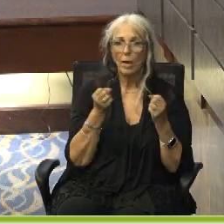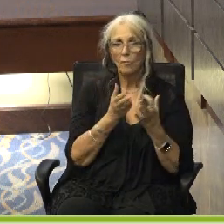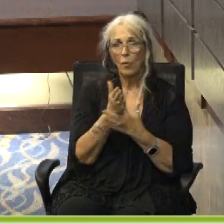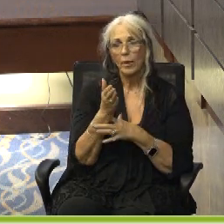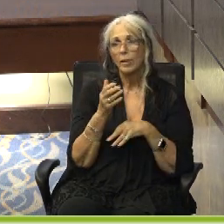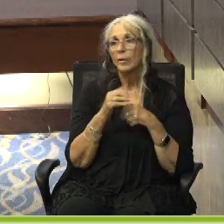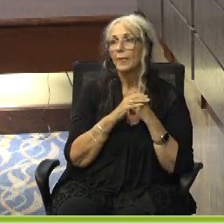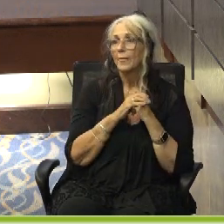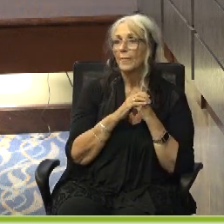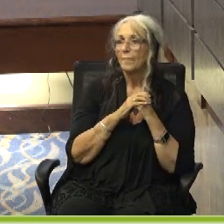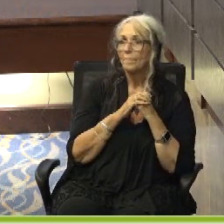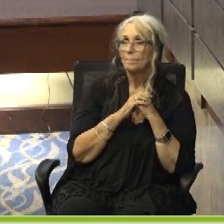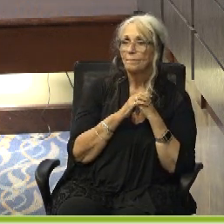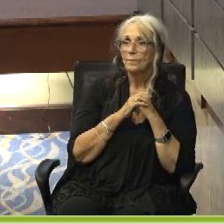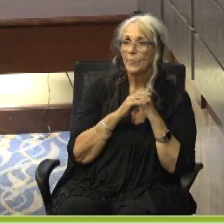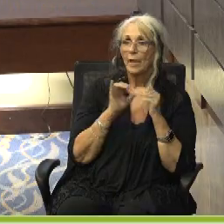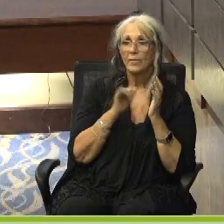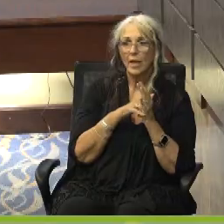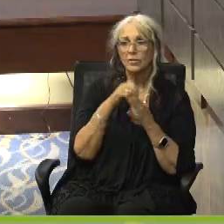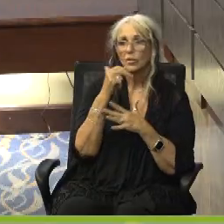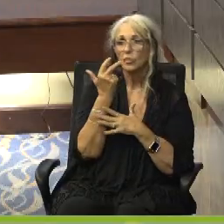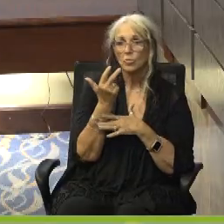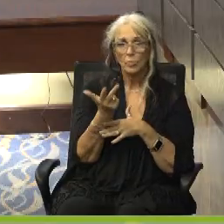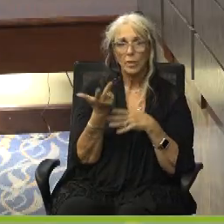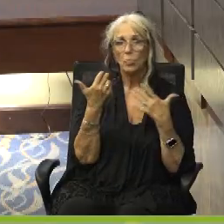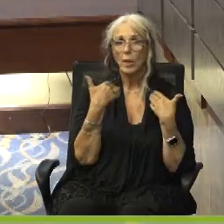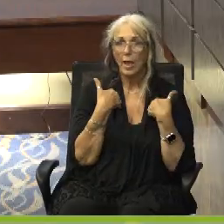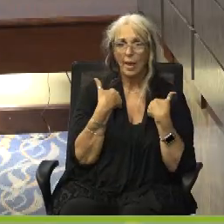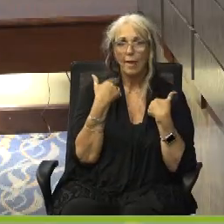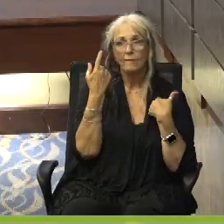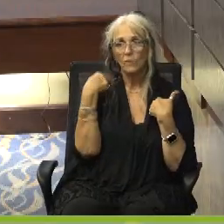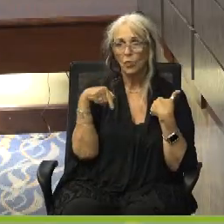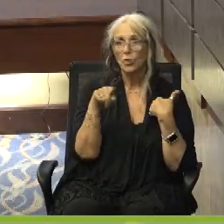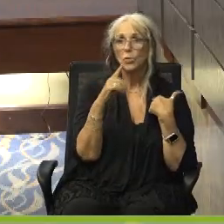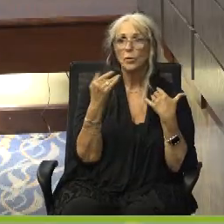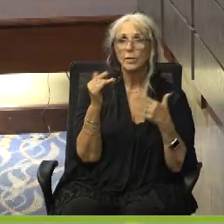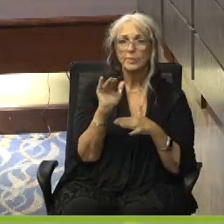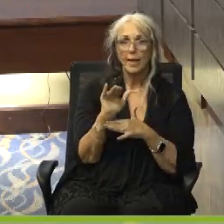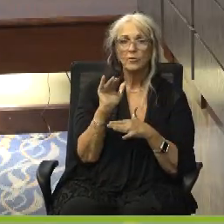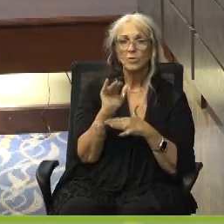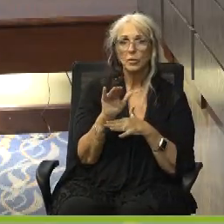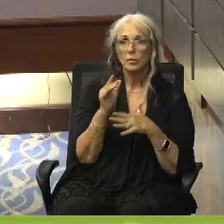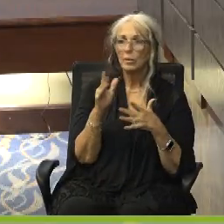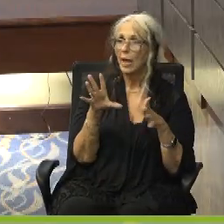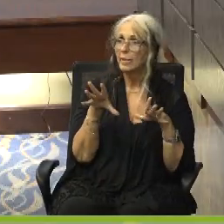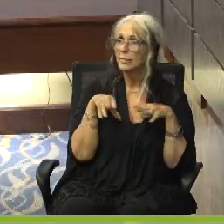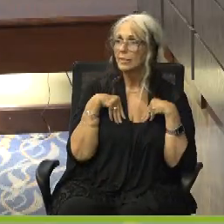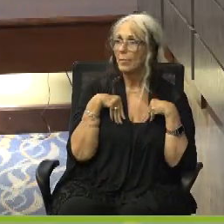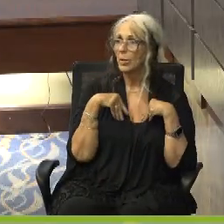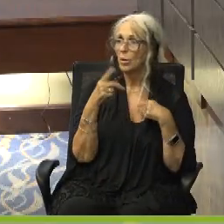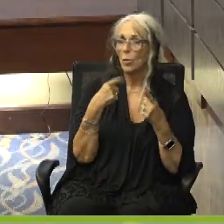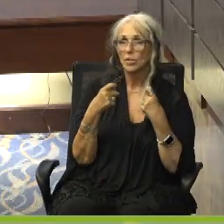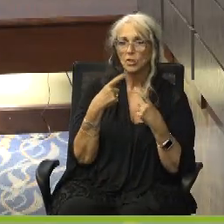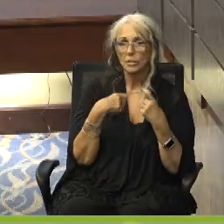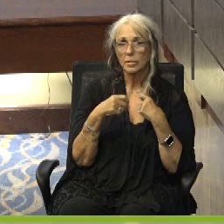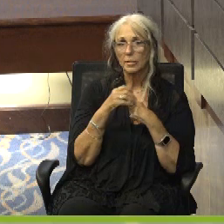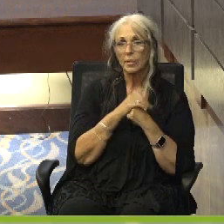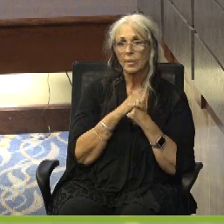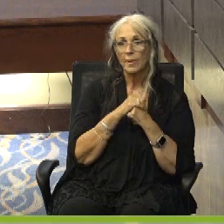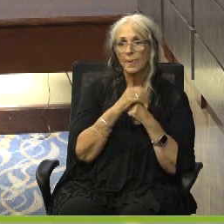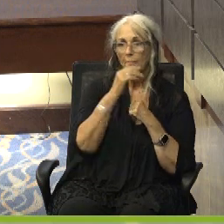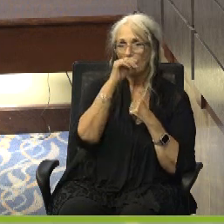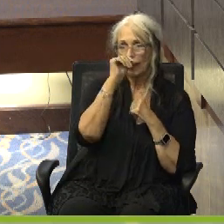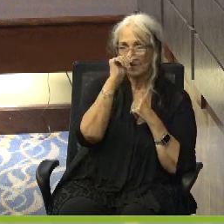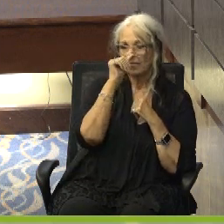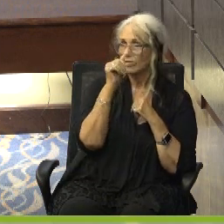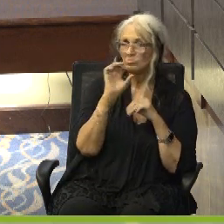infrastructure. Those are the three projects that we had for you this afternoon. I will take questions if you have any. No